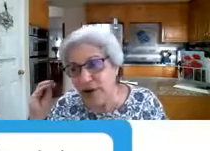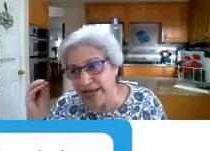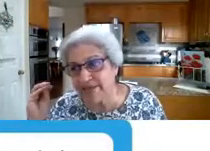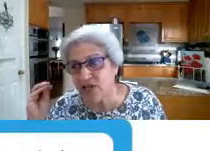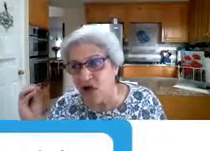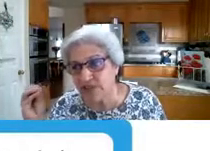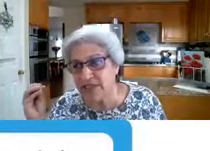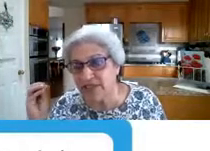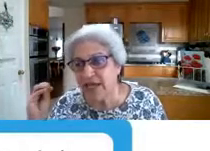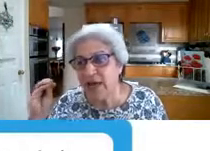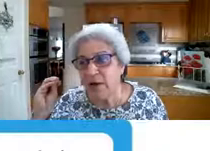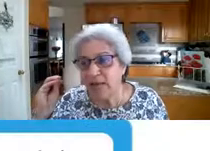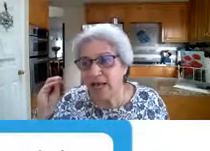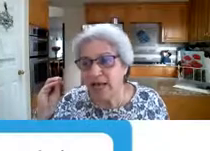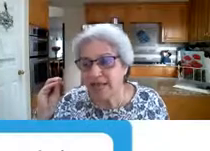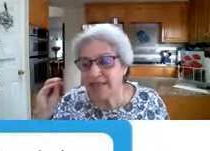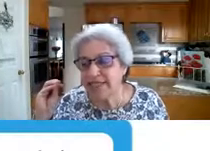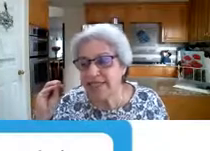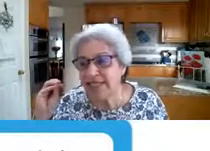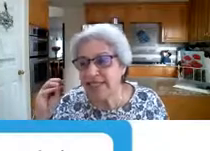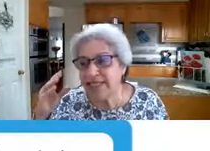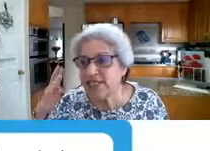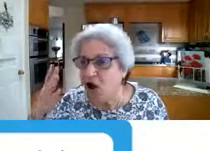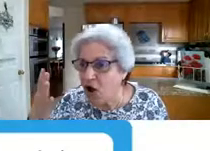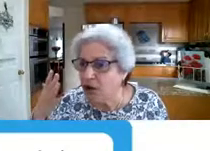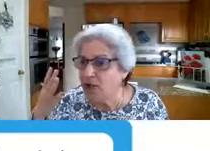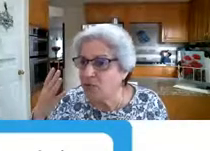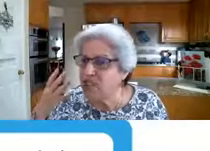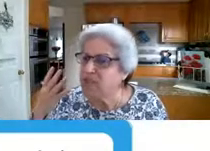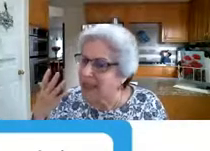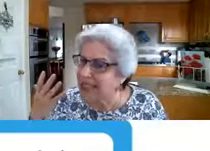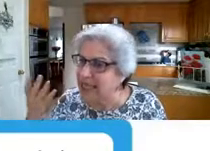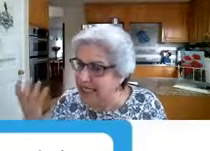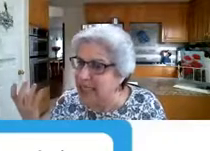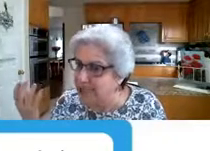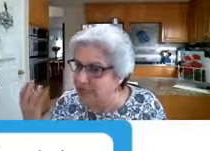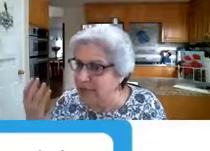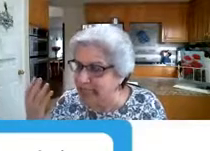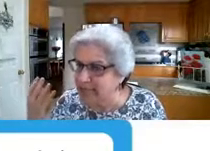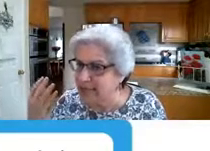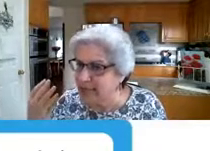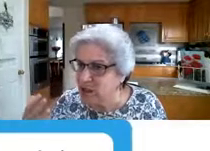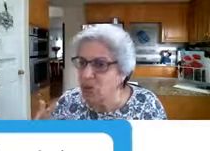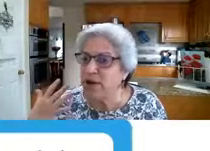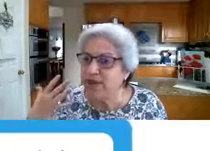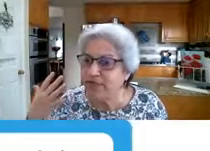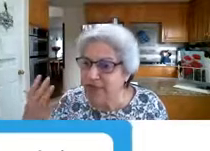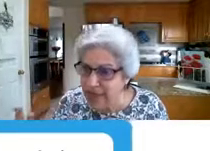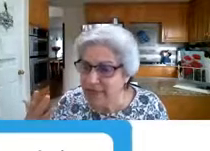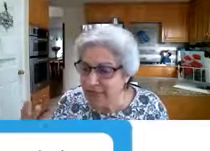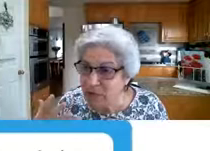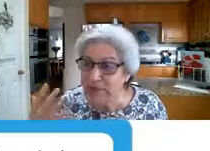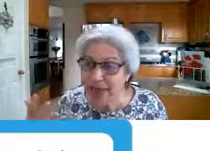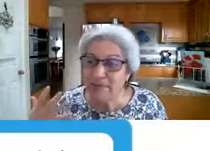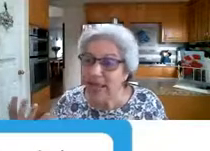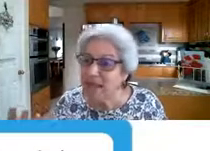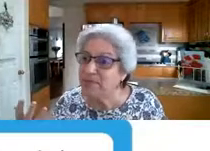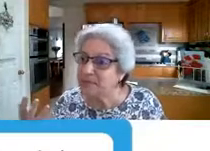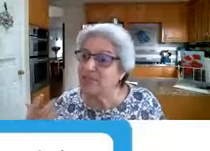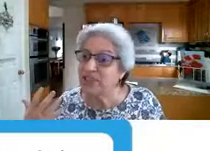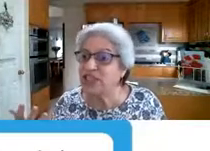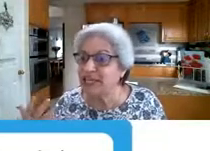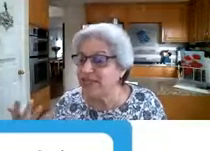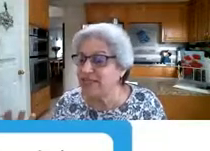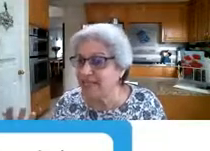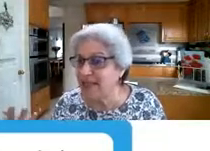it with a grain of salt, because it's all, we're speculating a little bit. We think that we may be